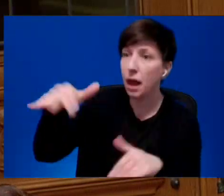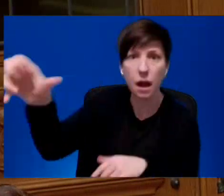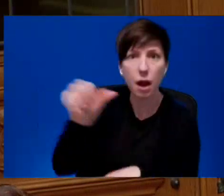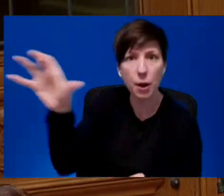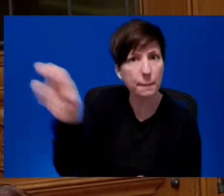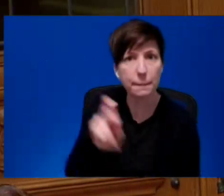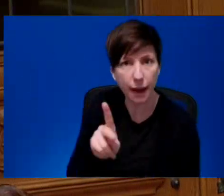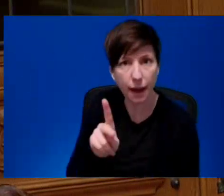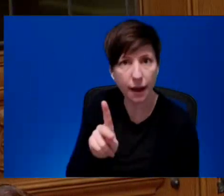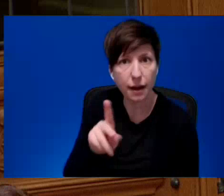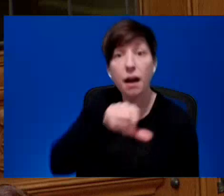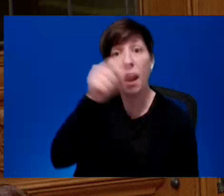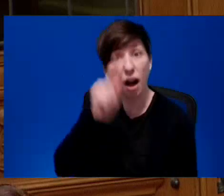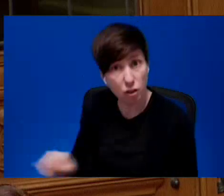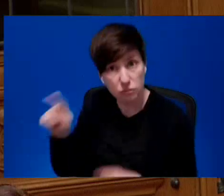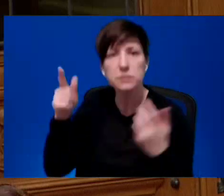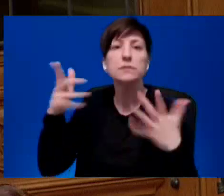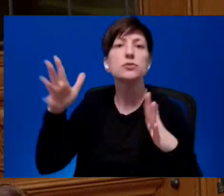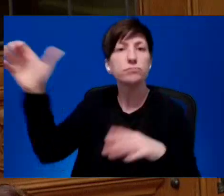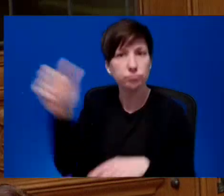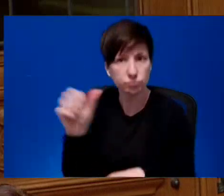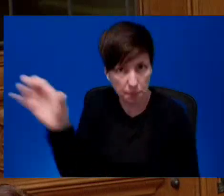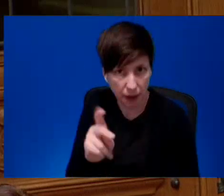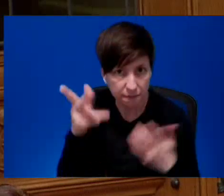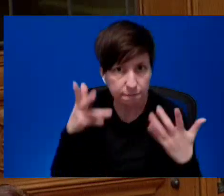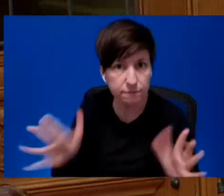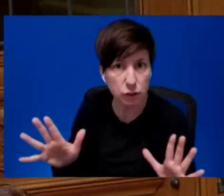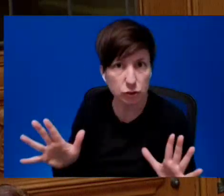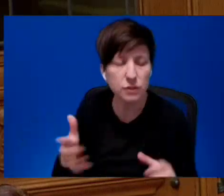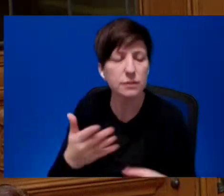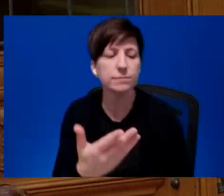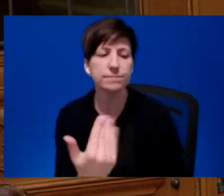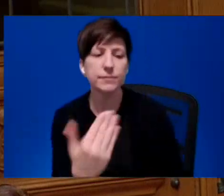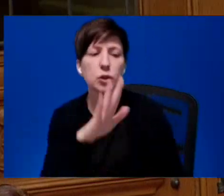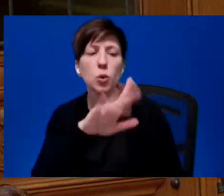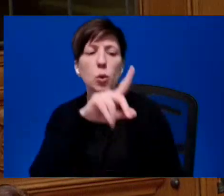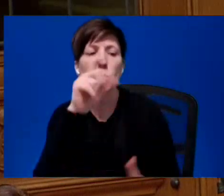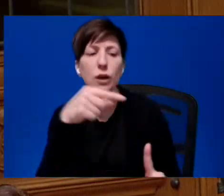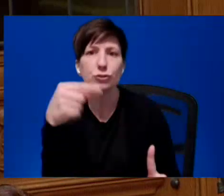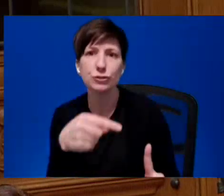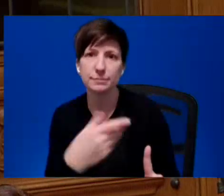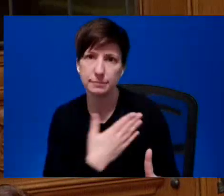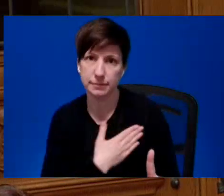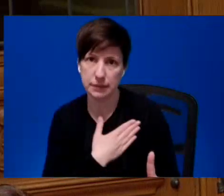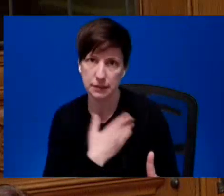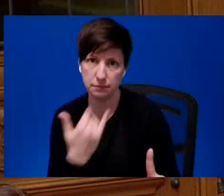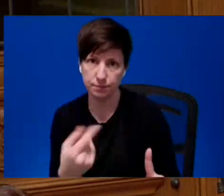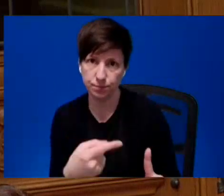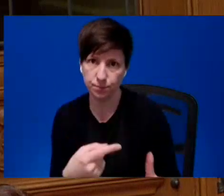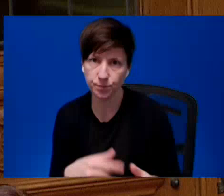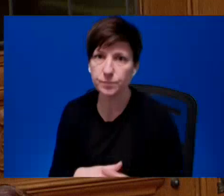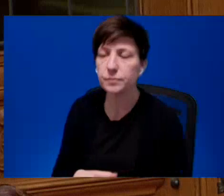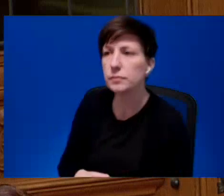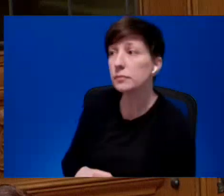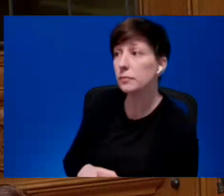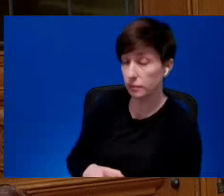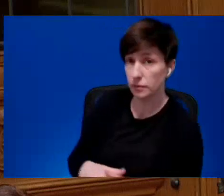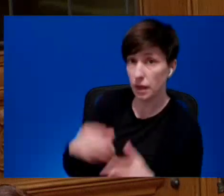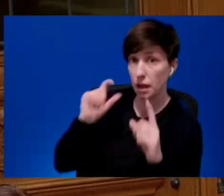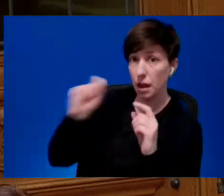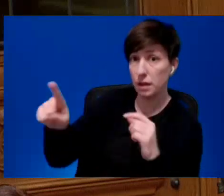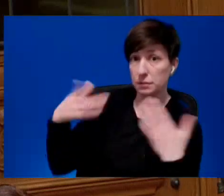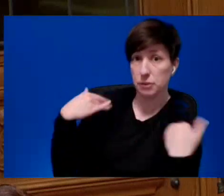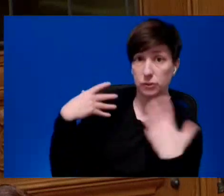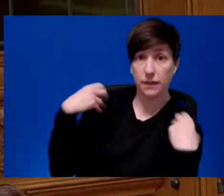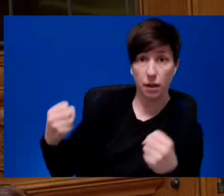Speaker. To the Minister of Health, will this NDP government commit to fixing part of